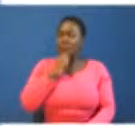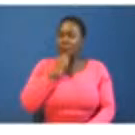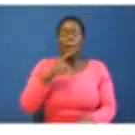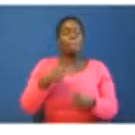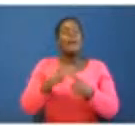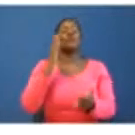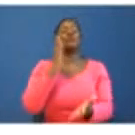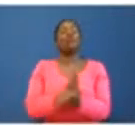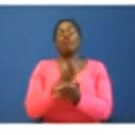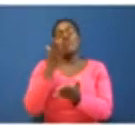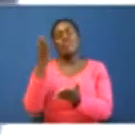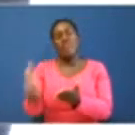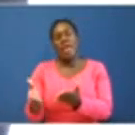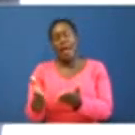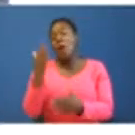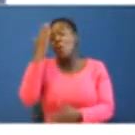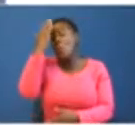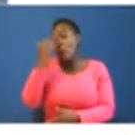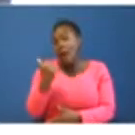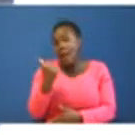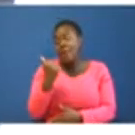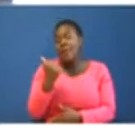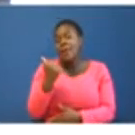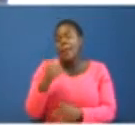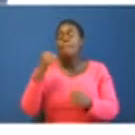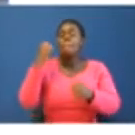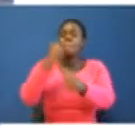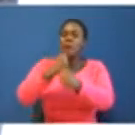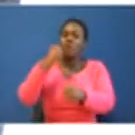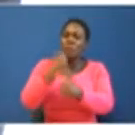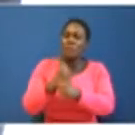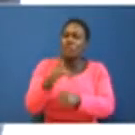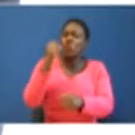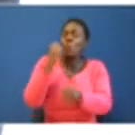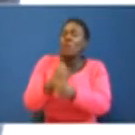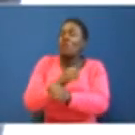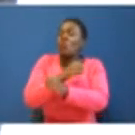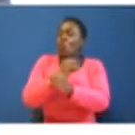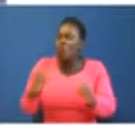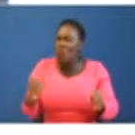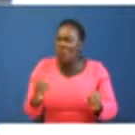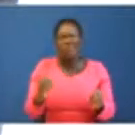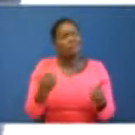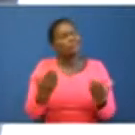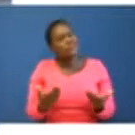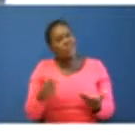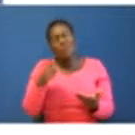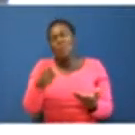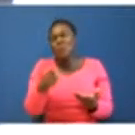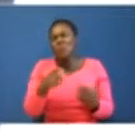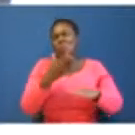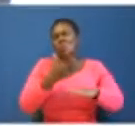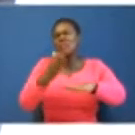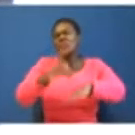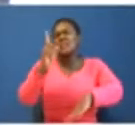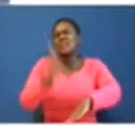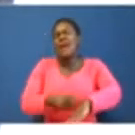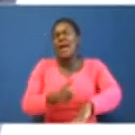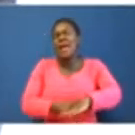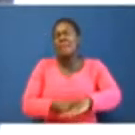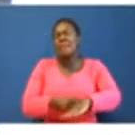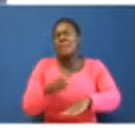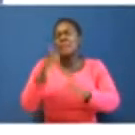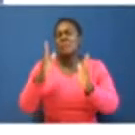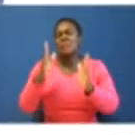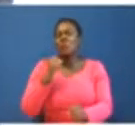but that's the reality because it's about results and if you're not getting results are you going to waste your time with this character who's